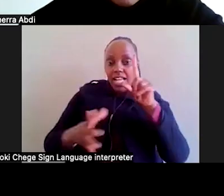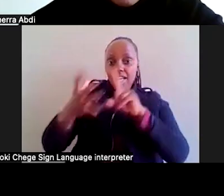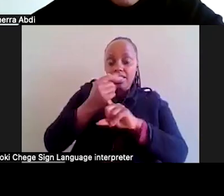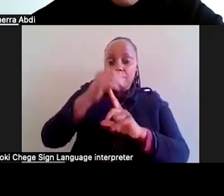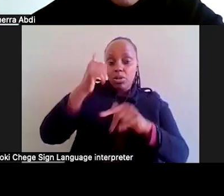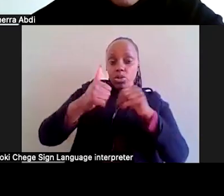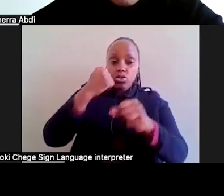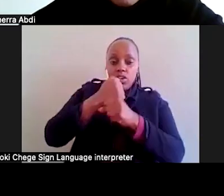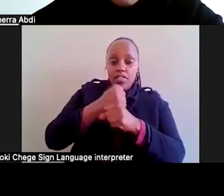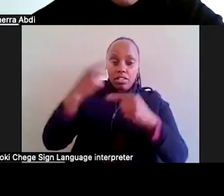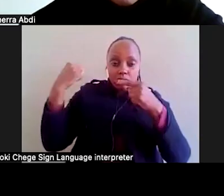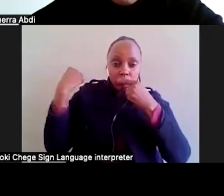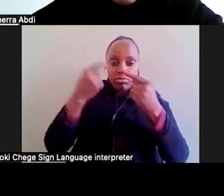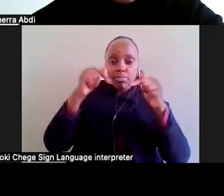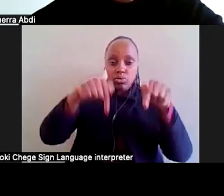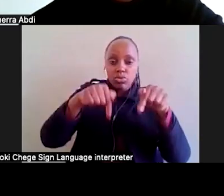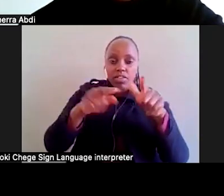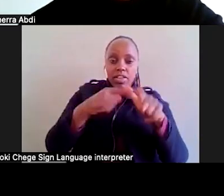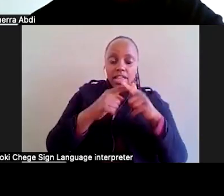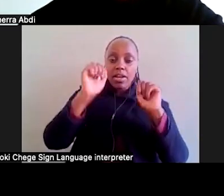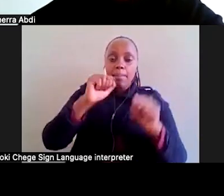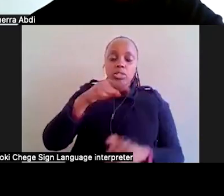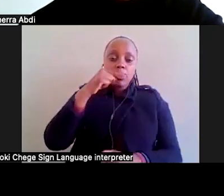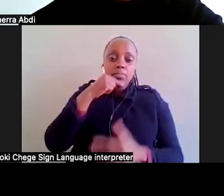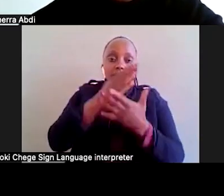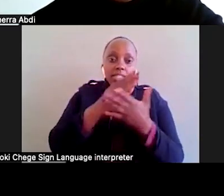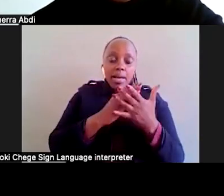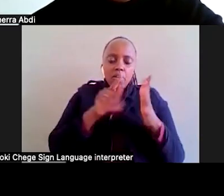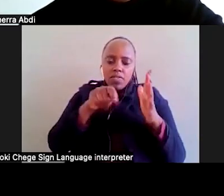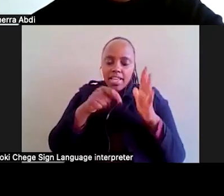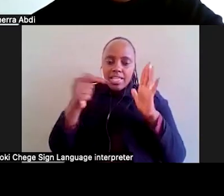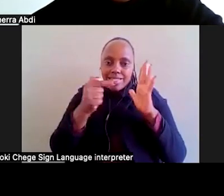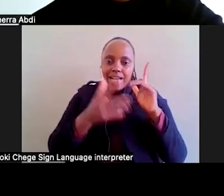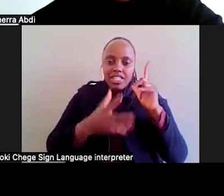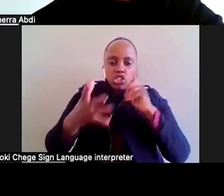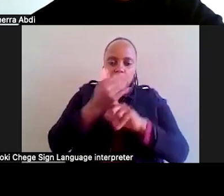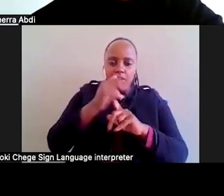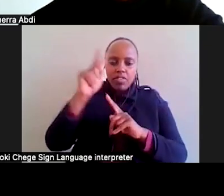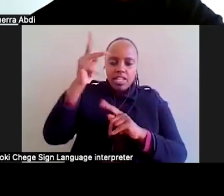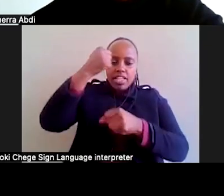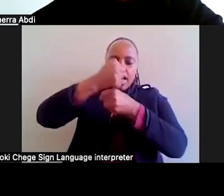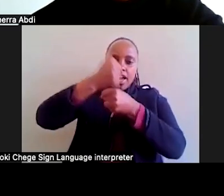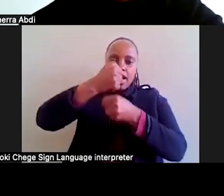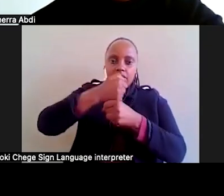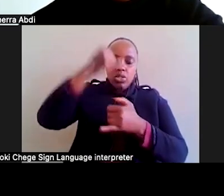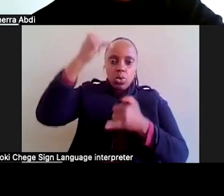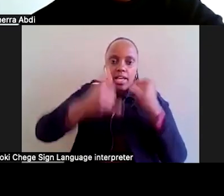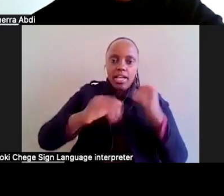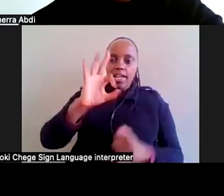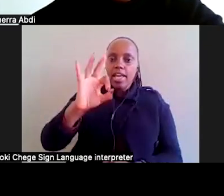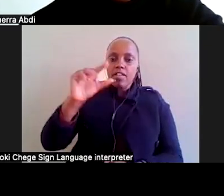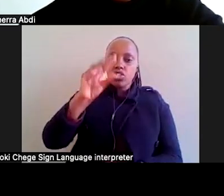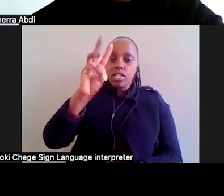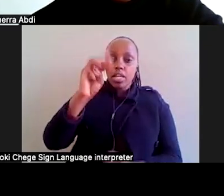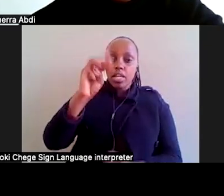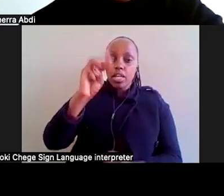today? And could you mention some of the key milestones Kenya has achieved in ending FGM? Over to